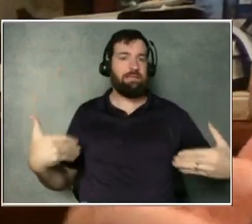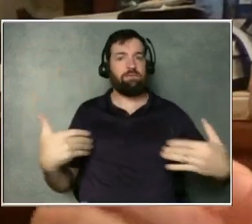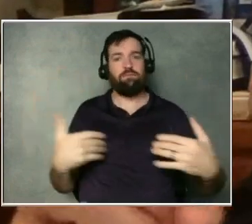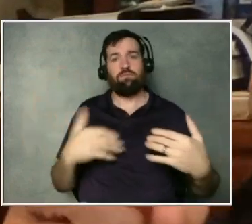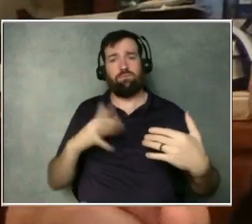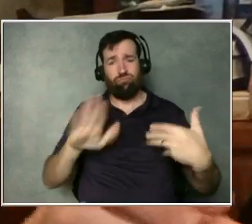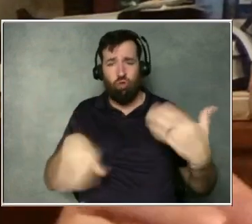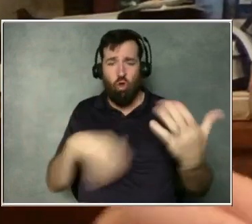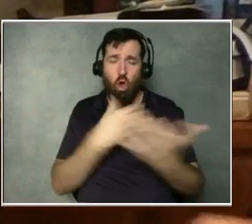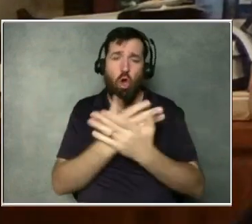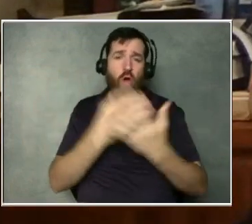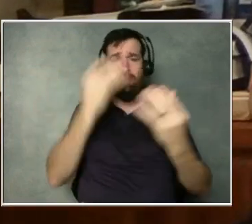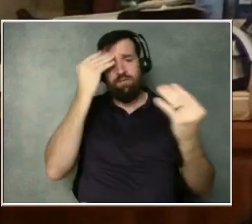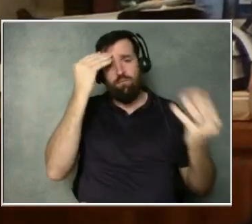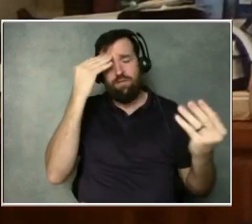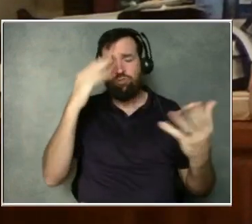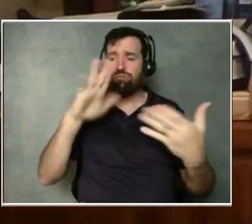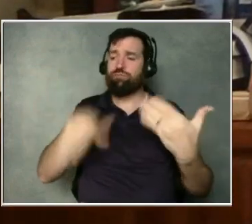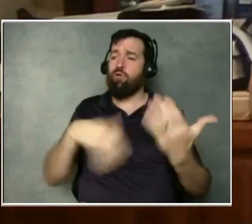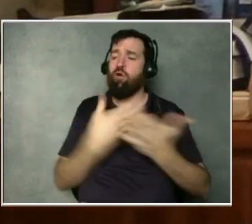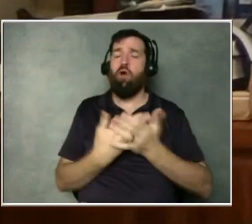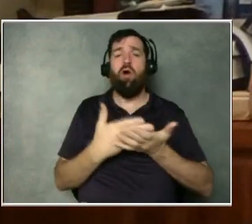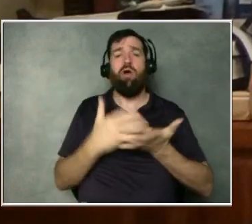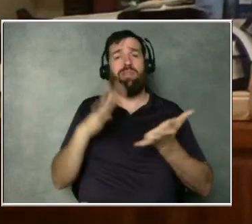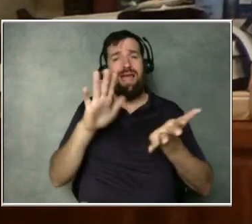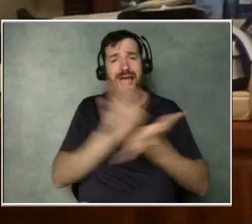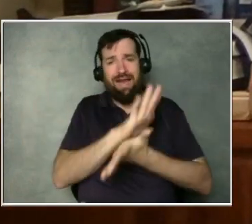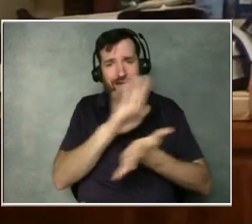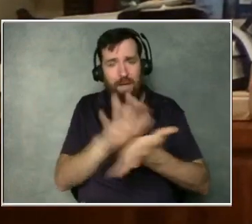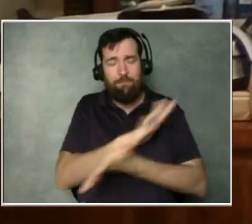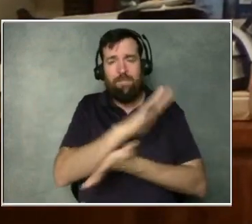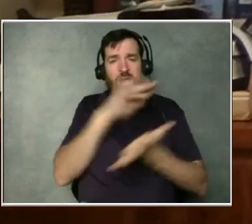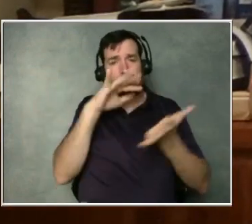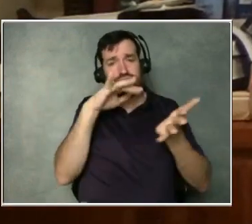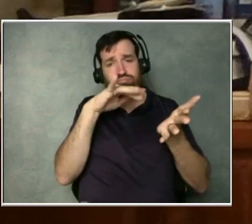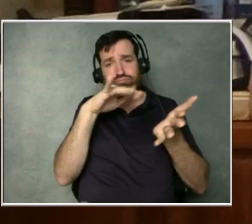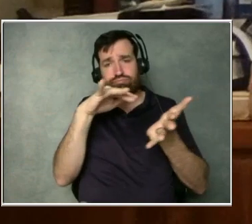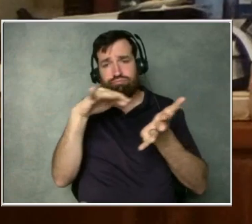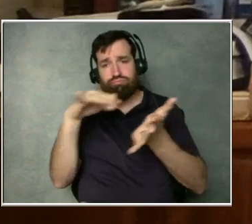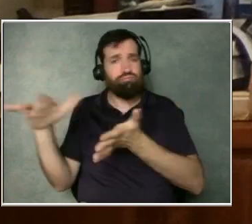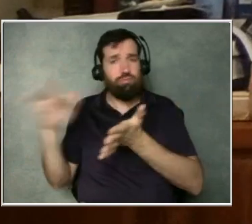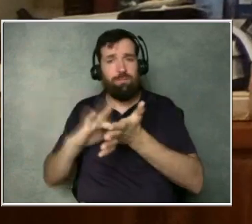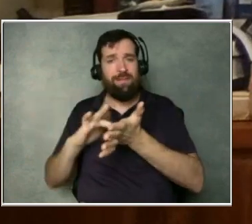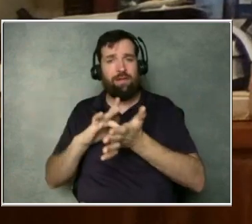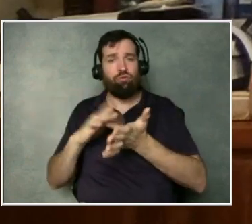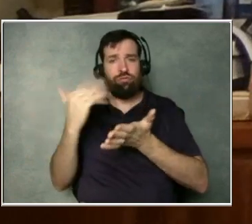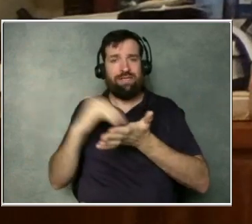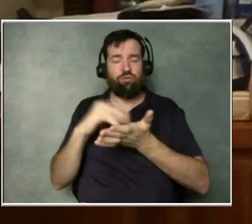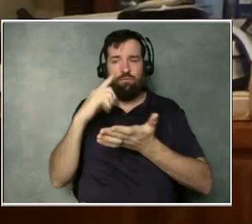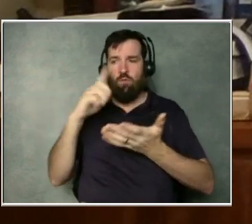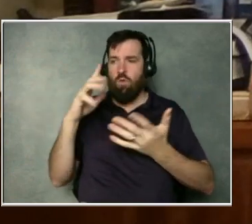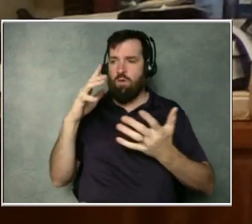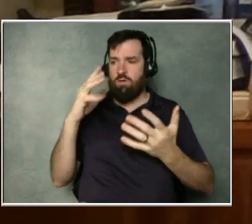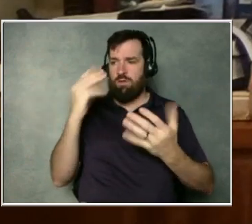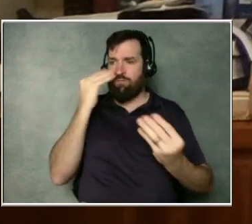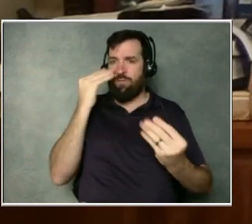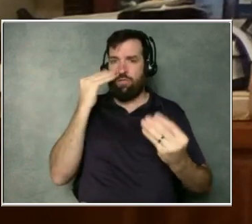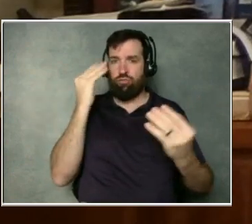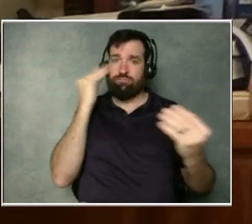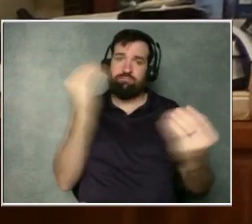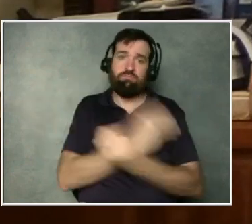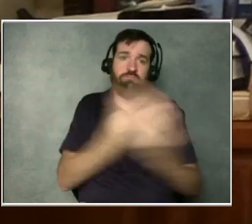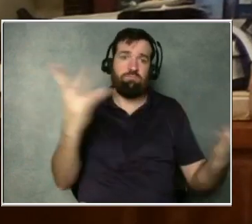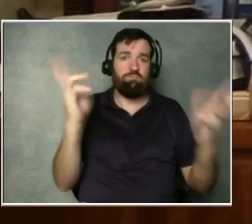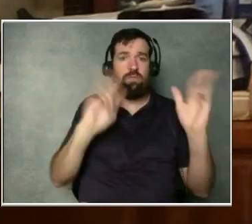the information, all of the academic medical centers working so hard to get this information into the hands of